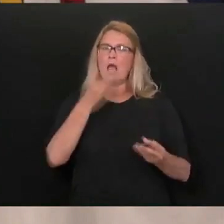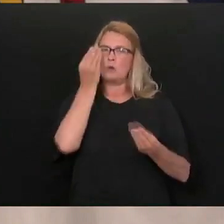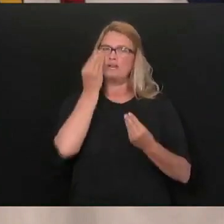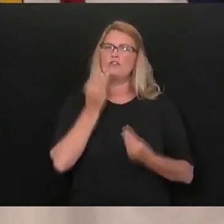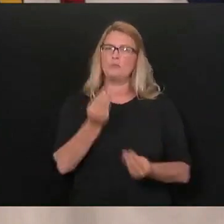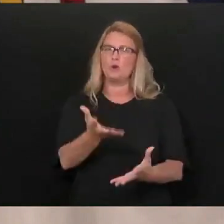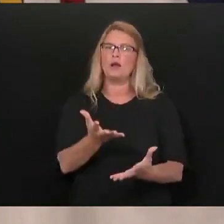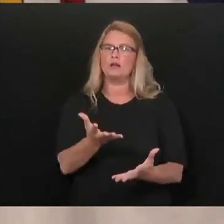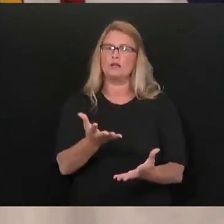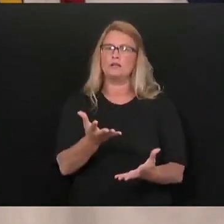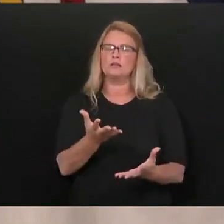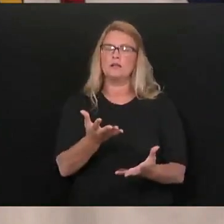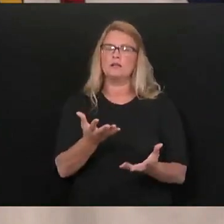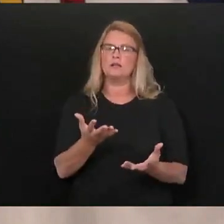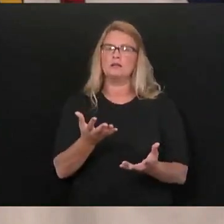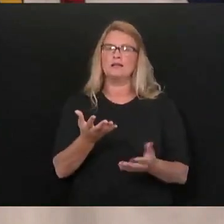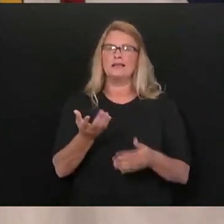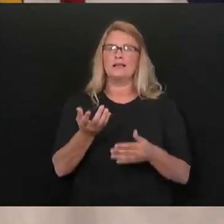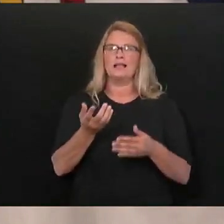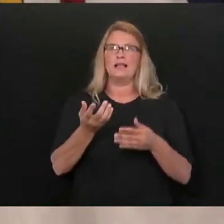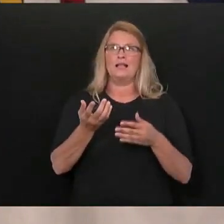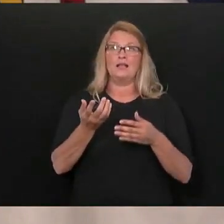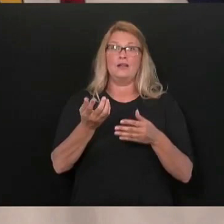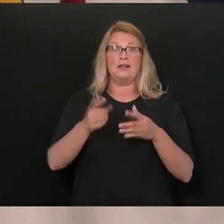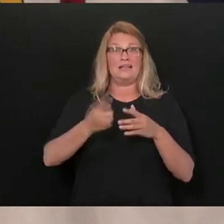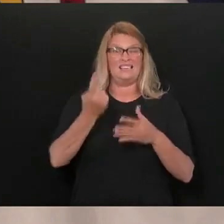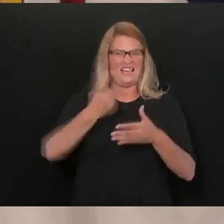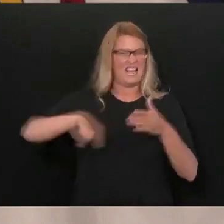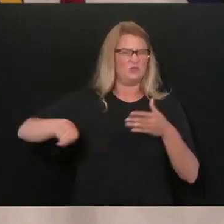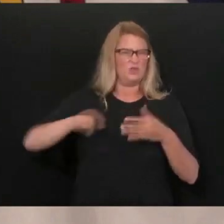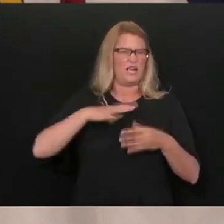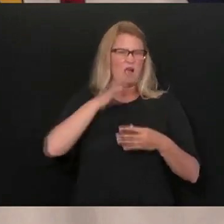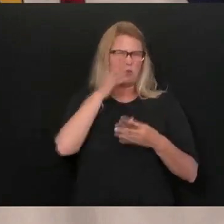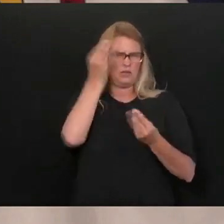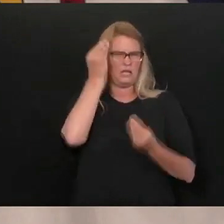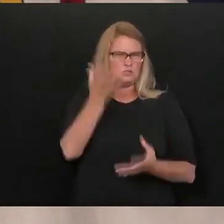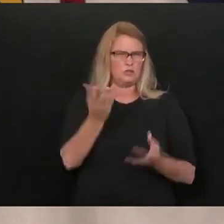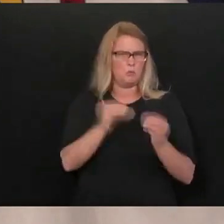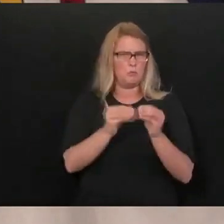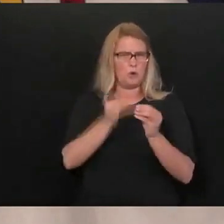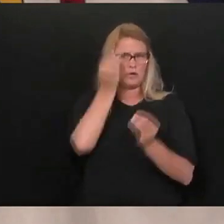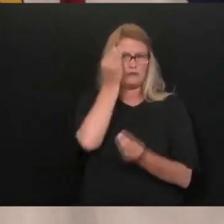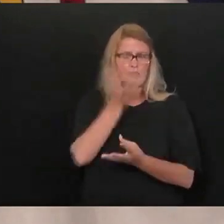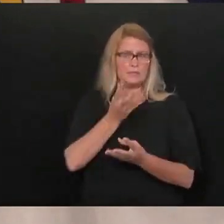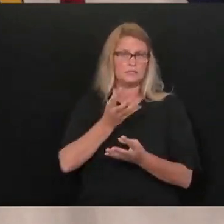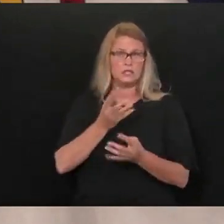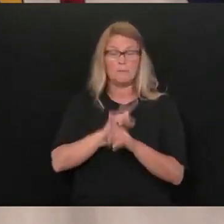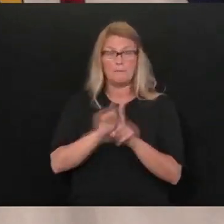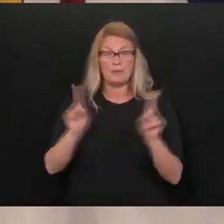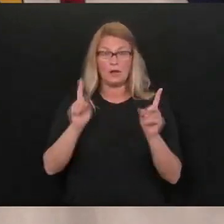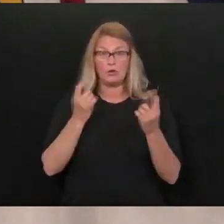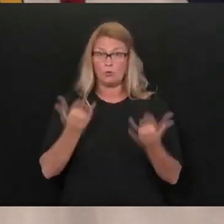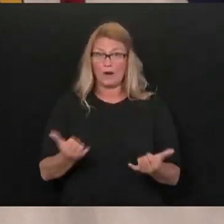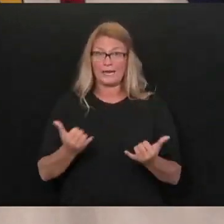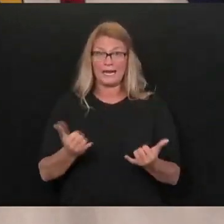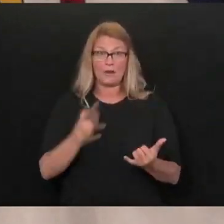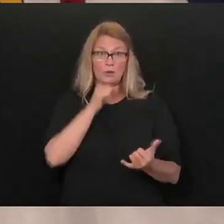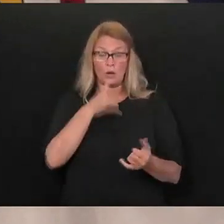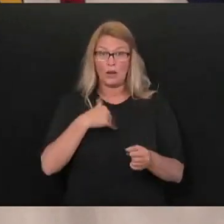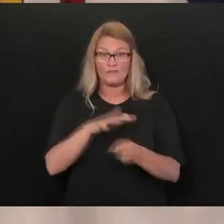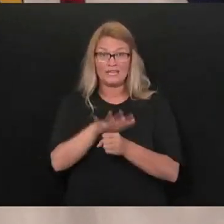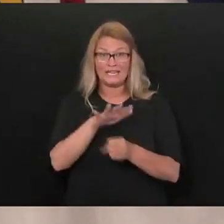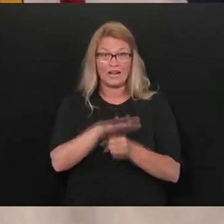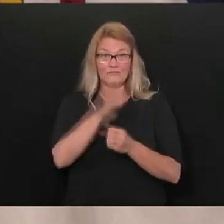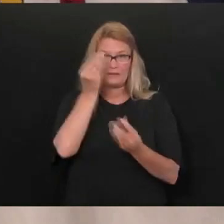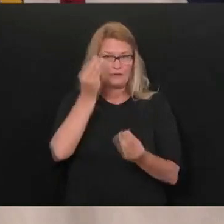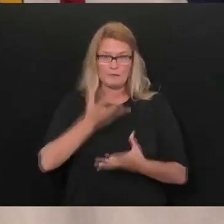of an update on that in the beginning of next week. We don't have enough data. I wanted